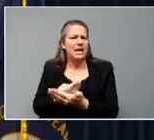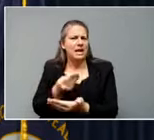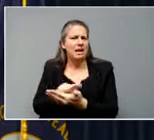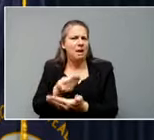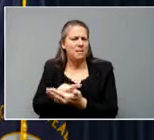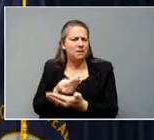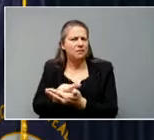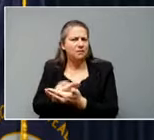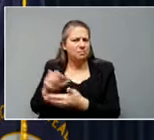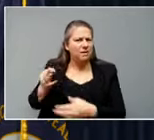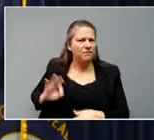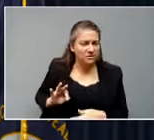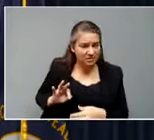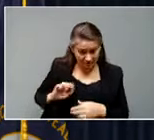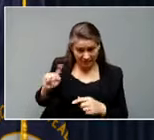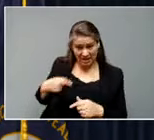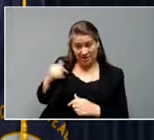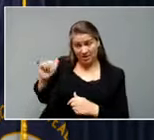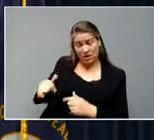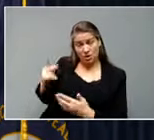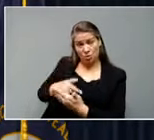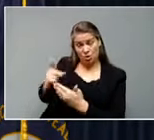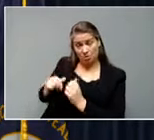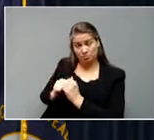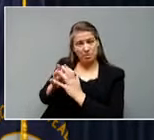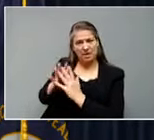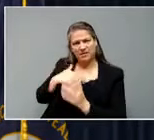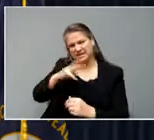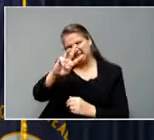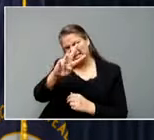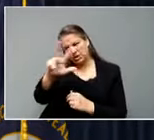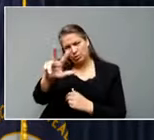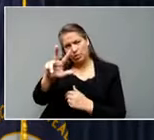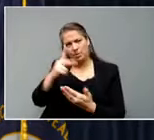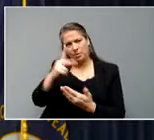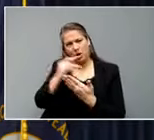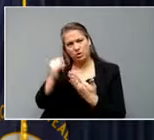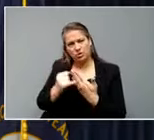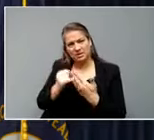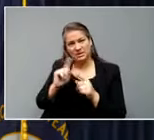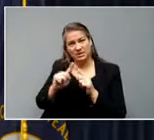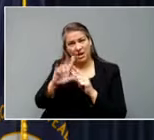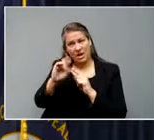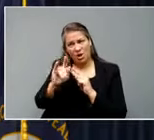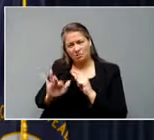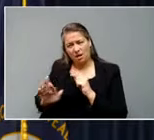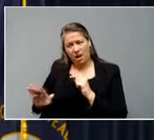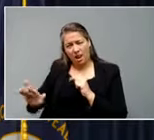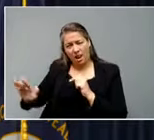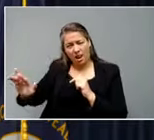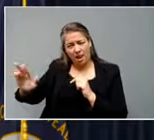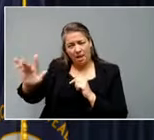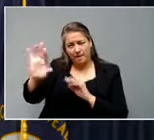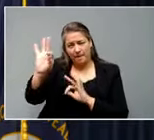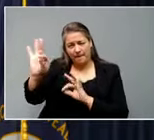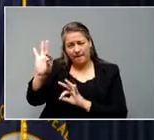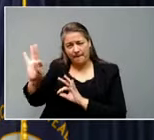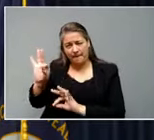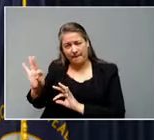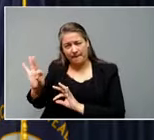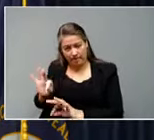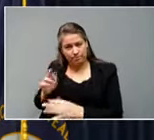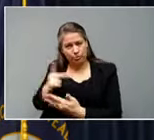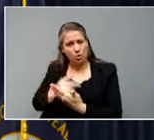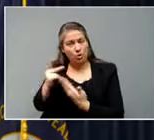in 2016, 63 projects in 23 counties have been selected for funding. Programs generated